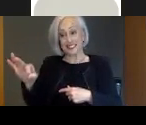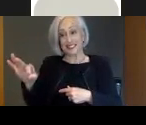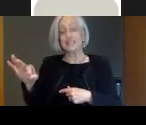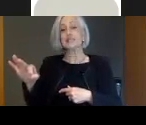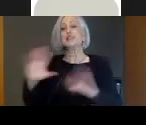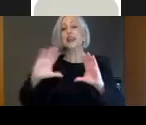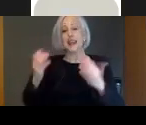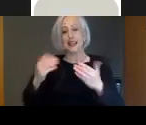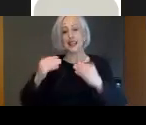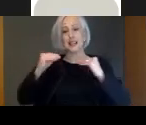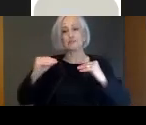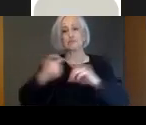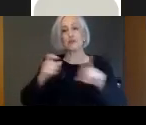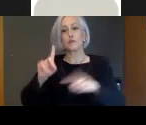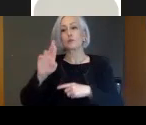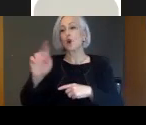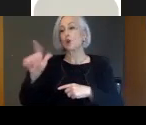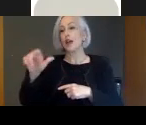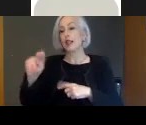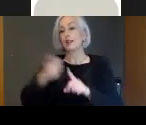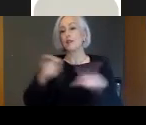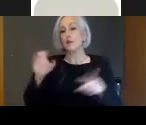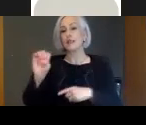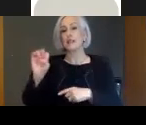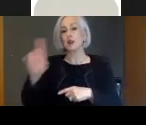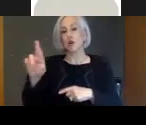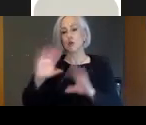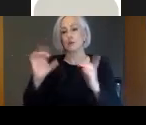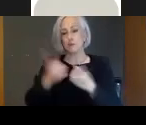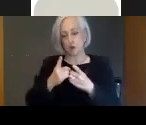by Dr. Allen and KU's emergency medicine department,